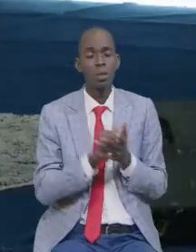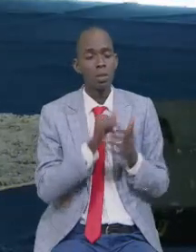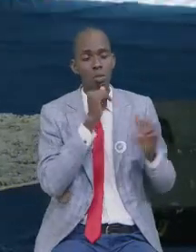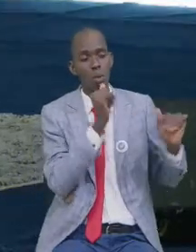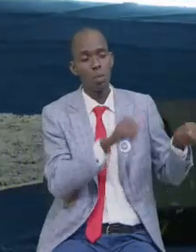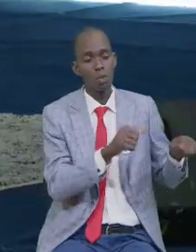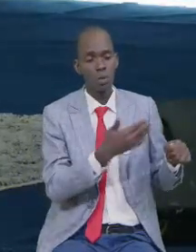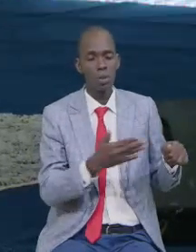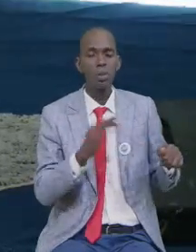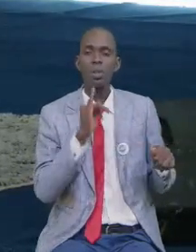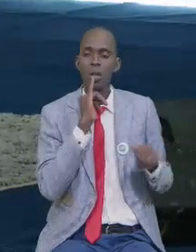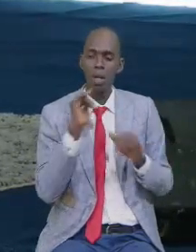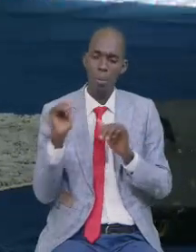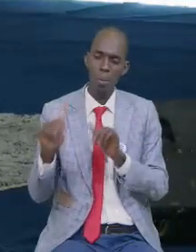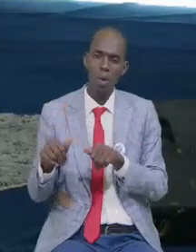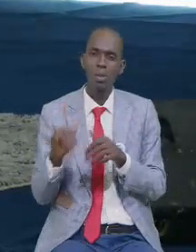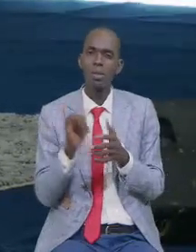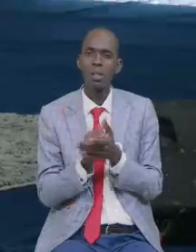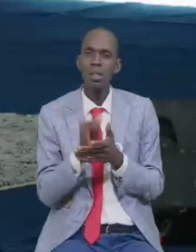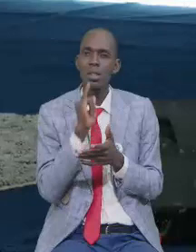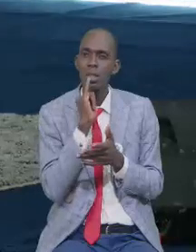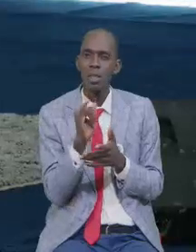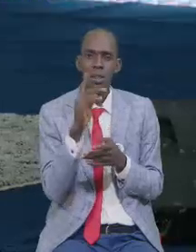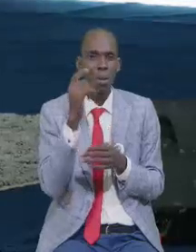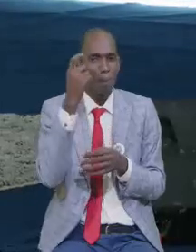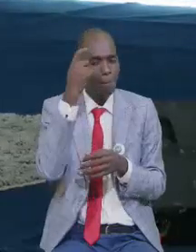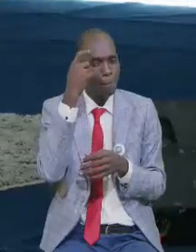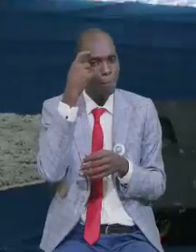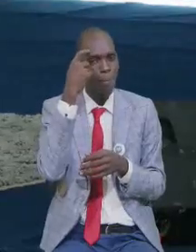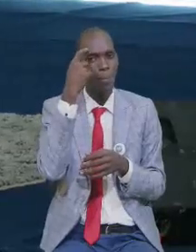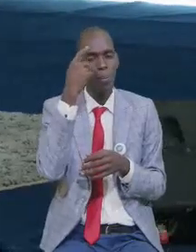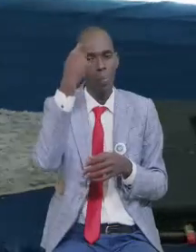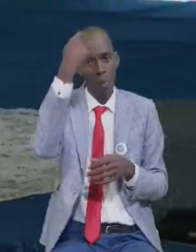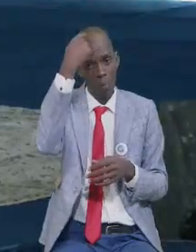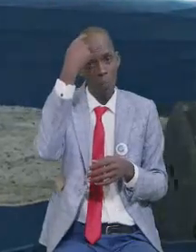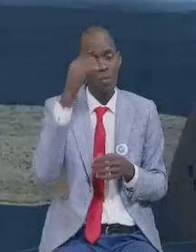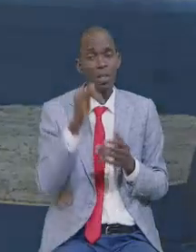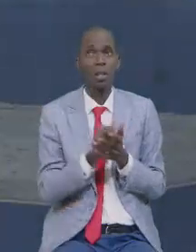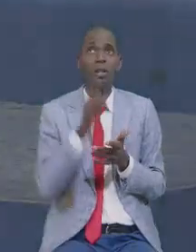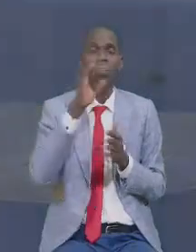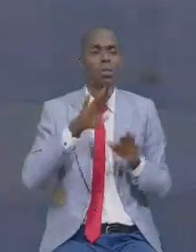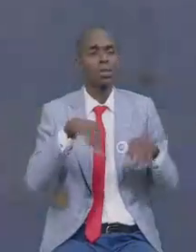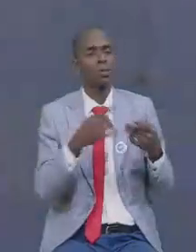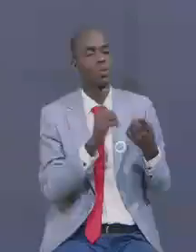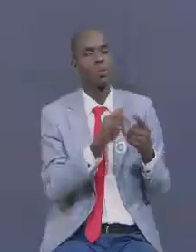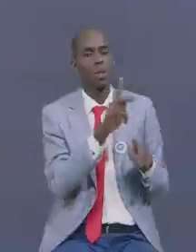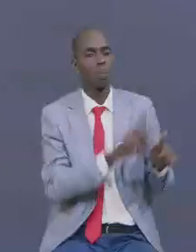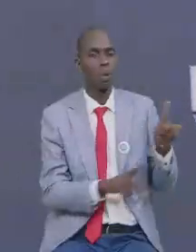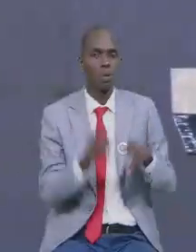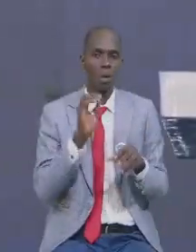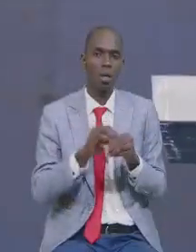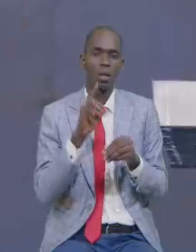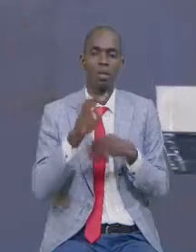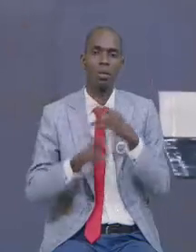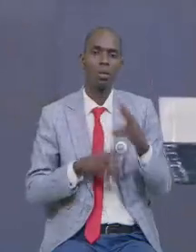possible. But you know, that's the brain, the mind God has given to the people in the world.